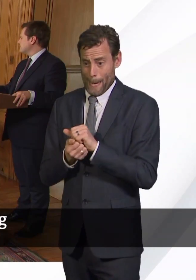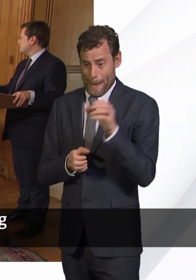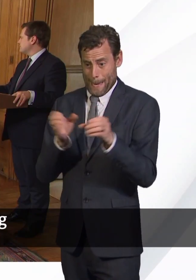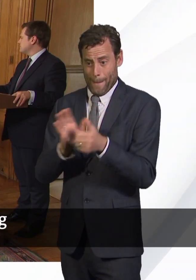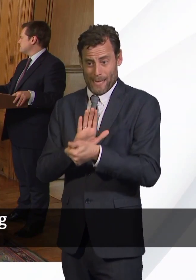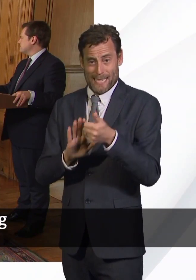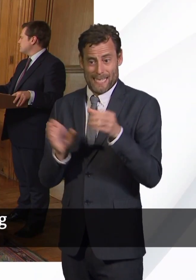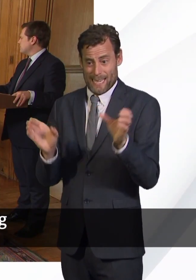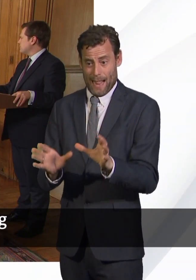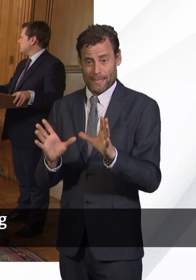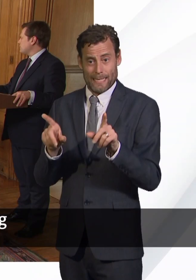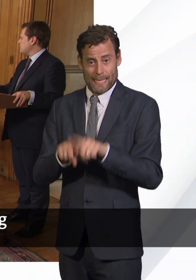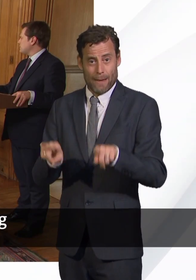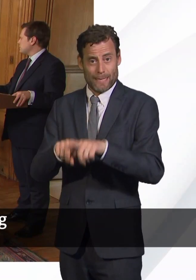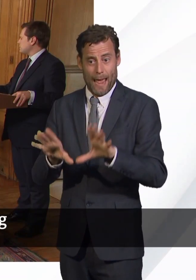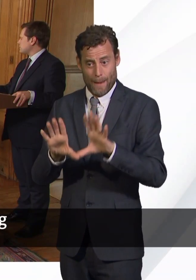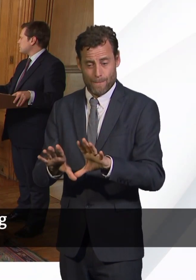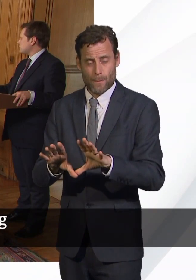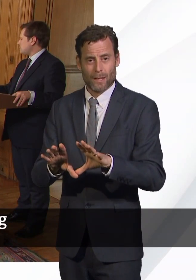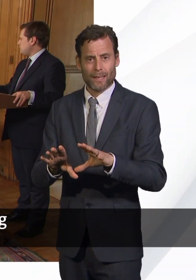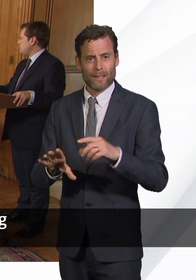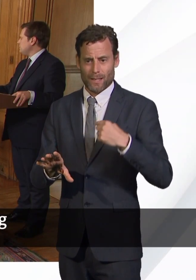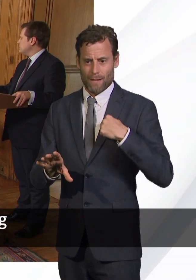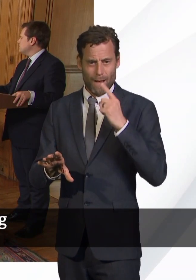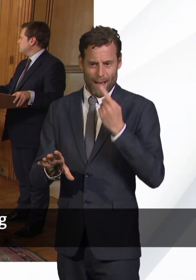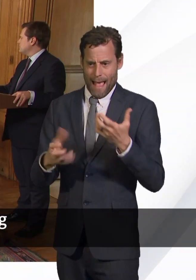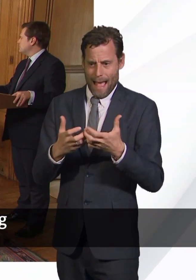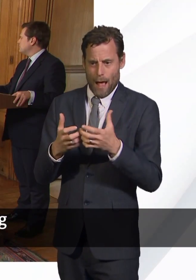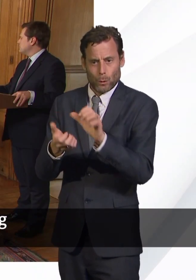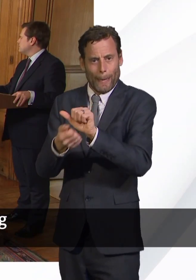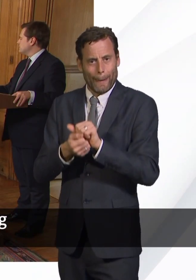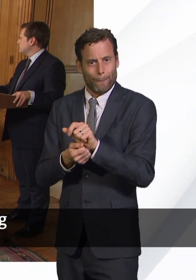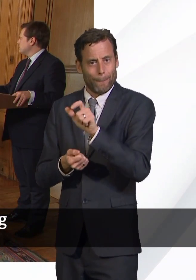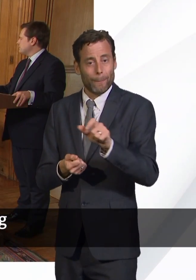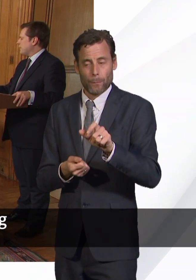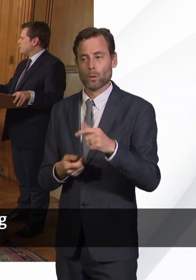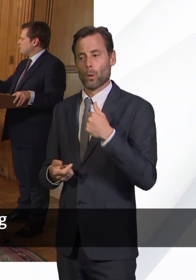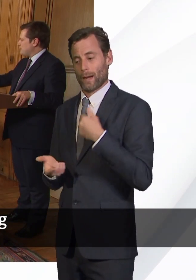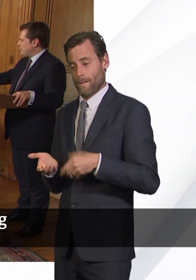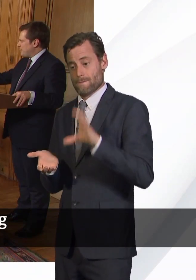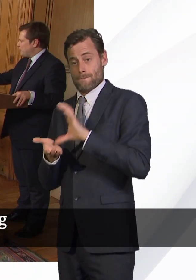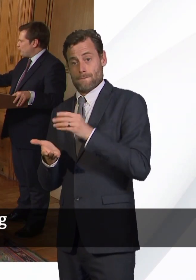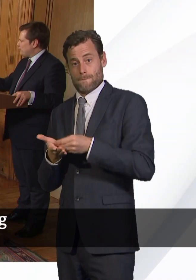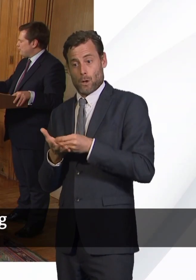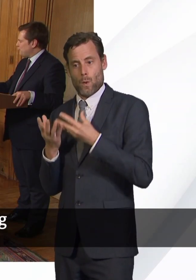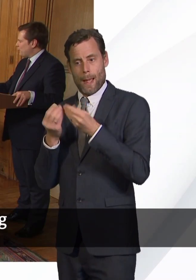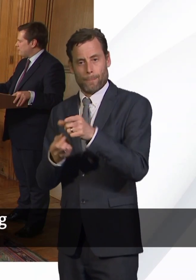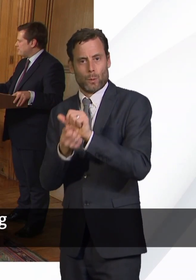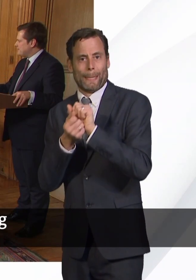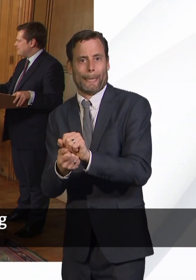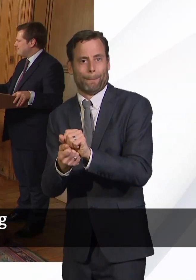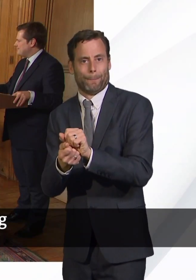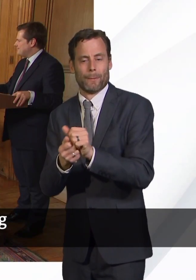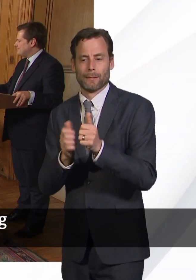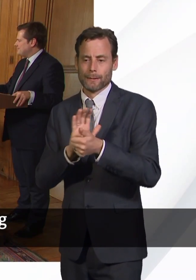this extra clinical support and advice going in or available to people is a really important step. Thanks. Are you content with that, Paul, or do you have a follow-up